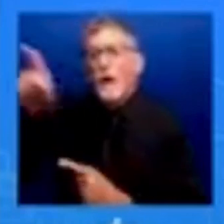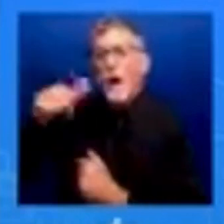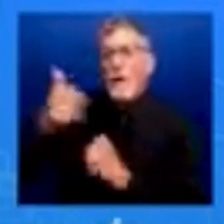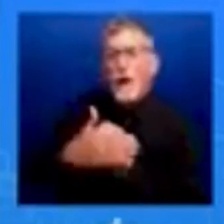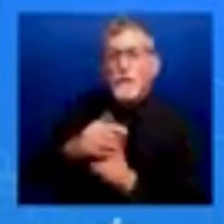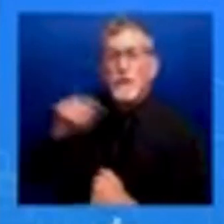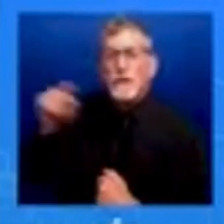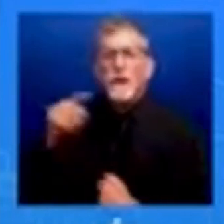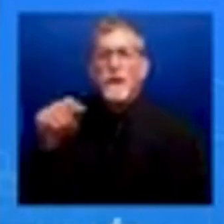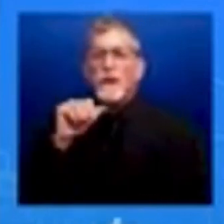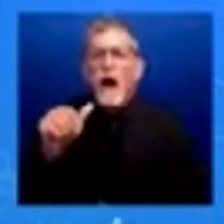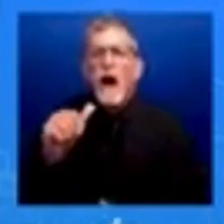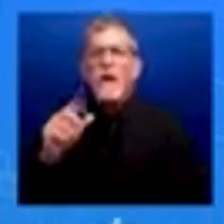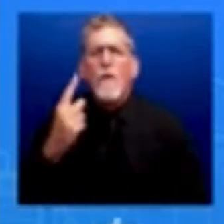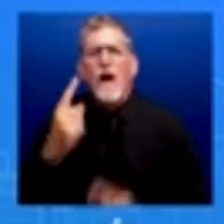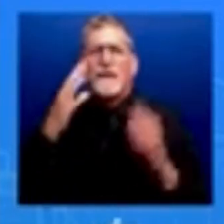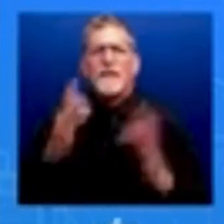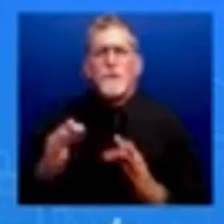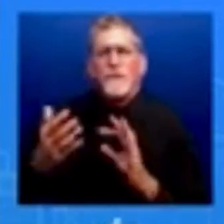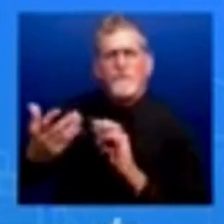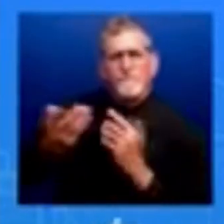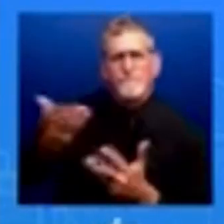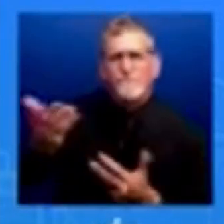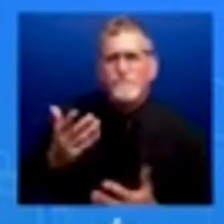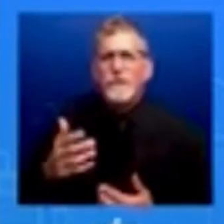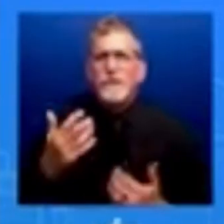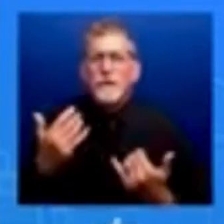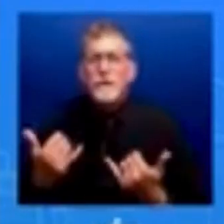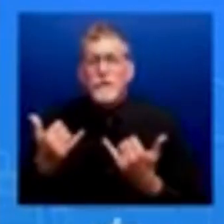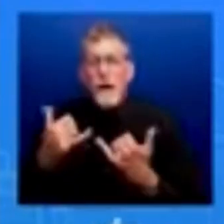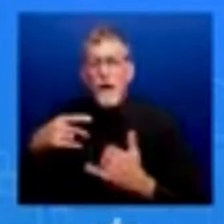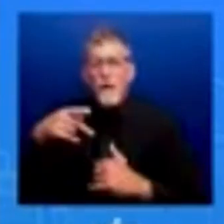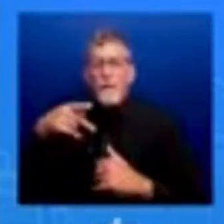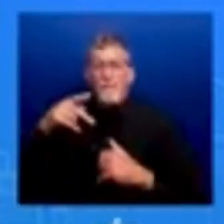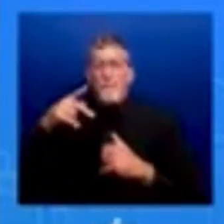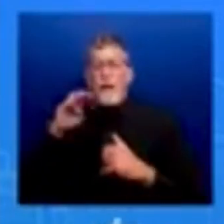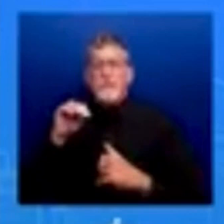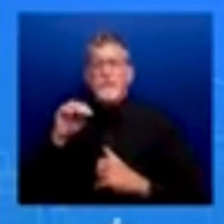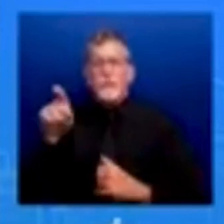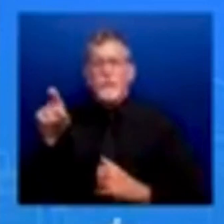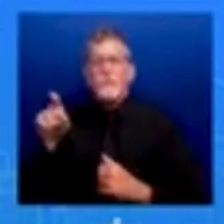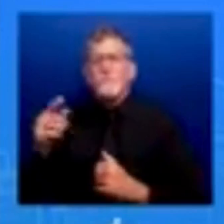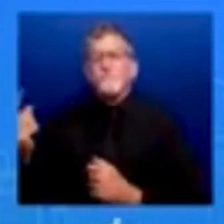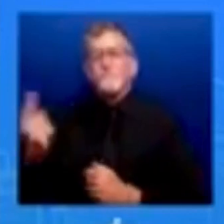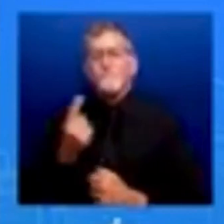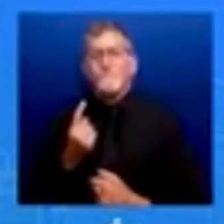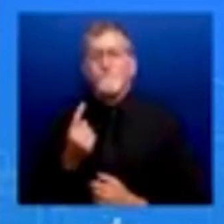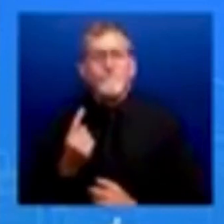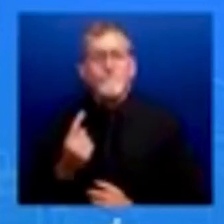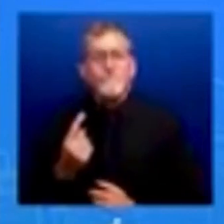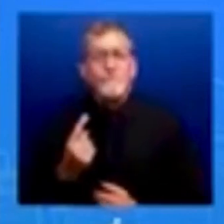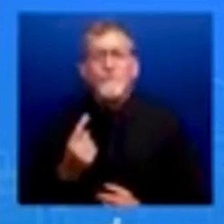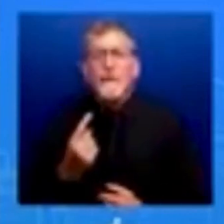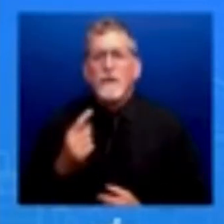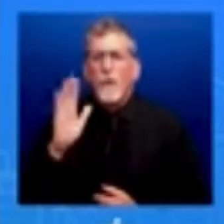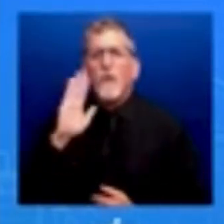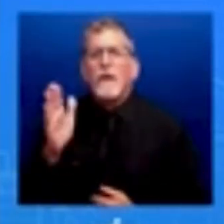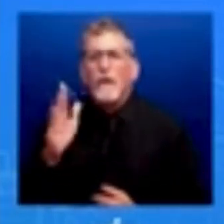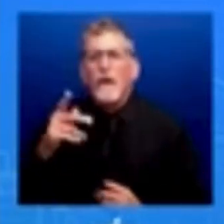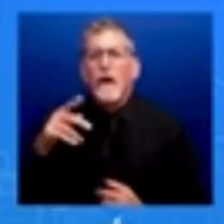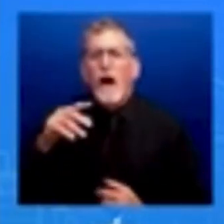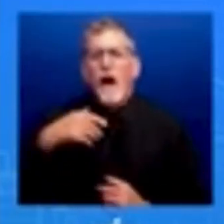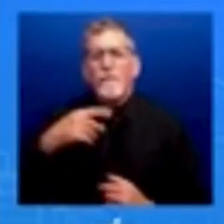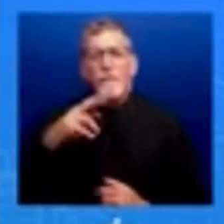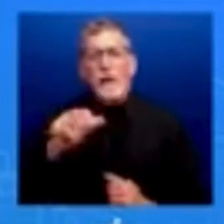Today, Prime Minister Meloni is coming to the sticks. She's having a press conference at the Italian embassy. So